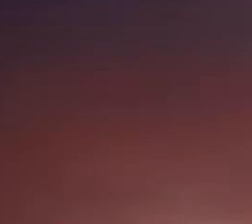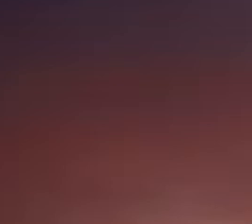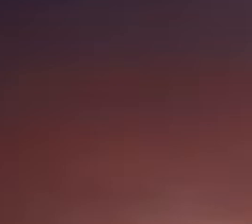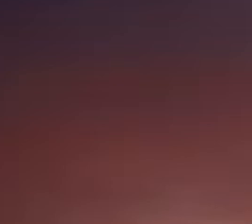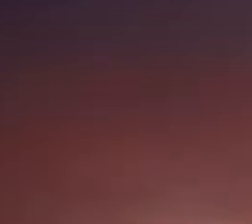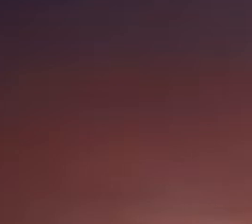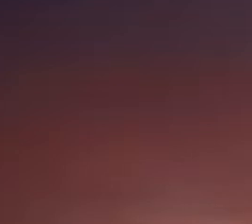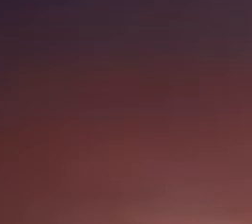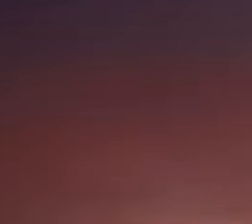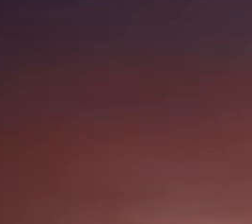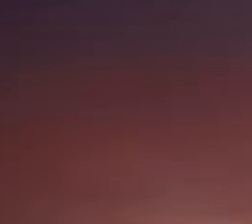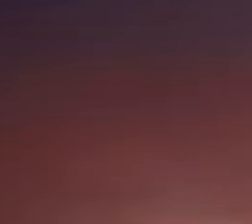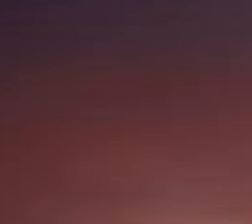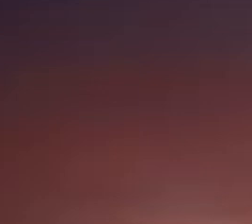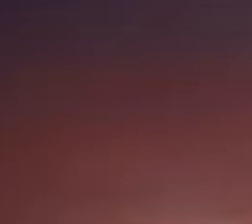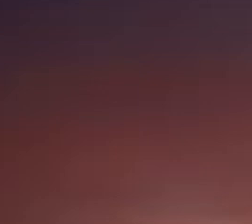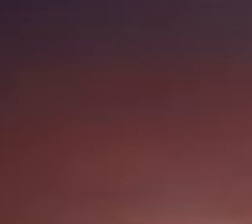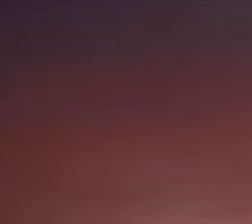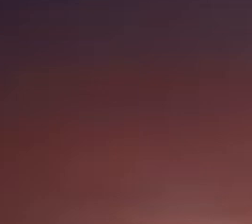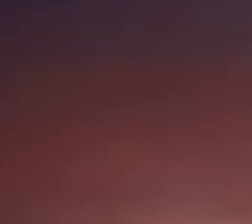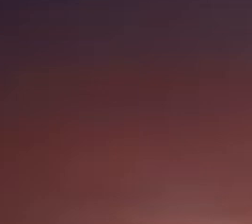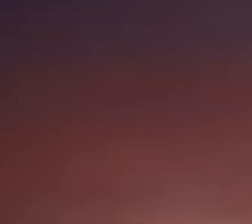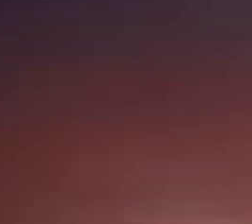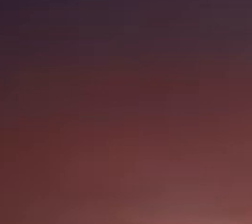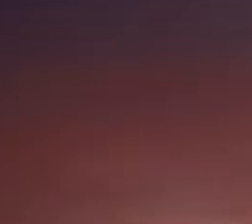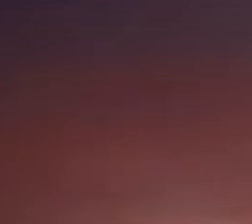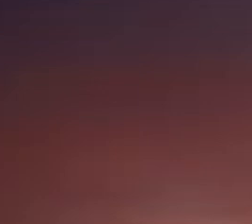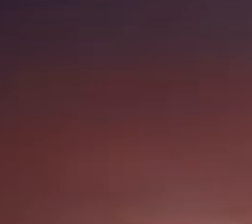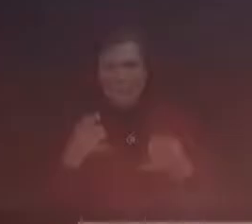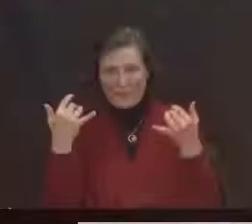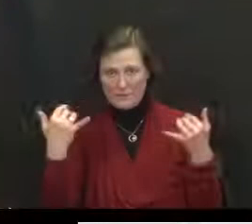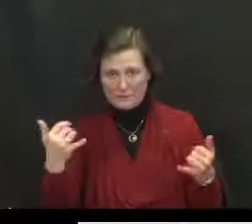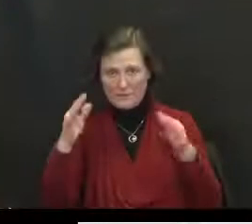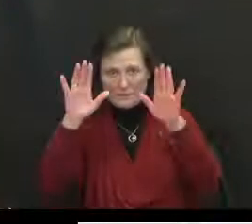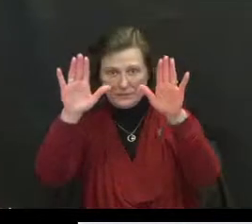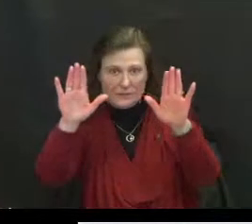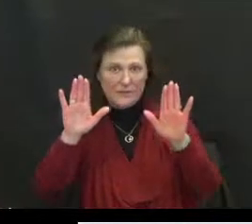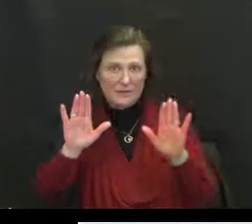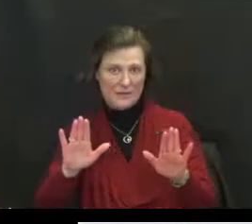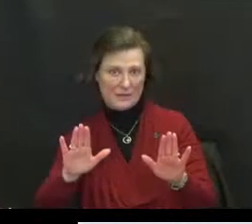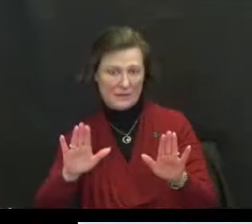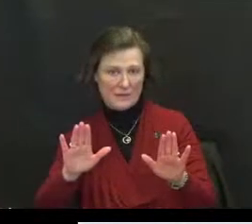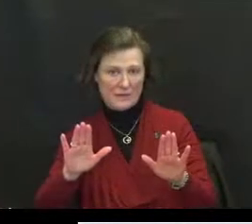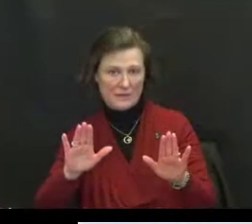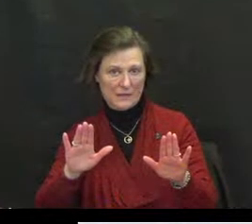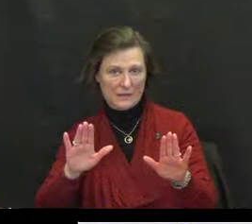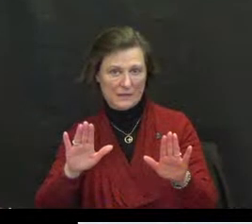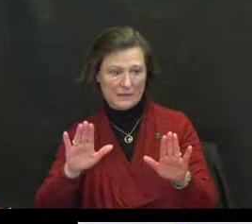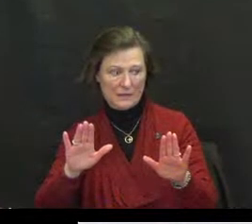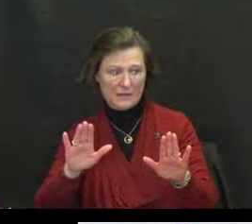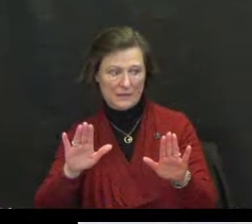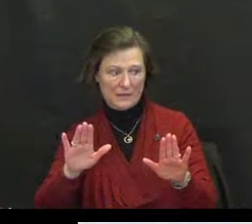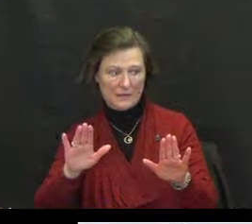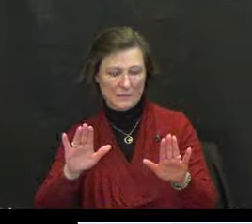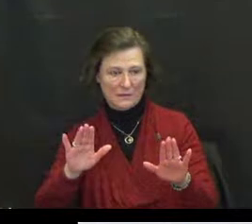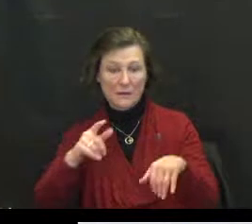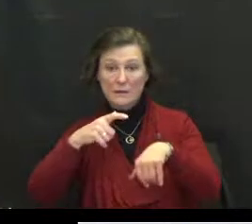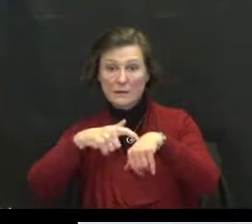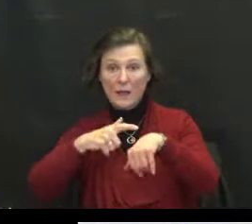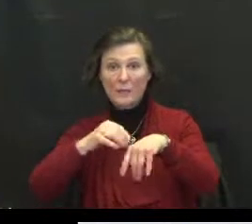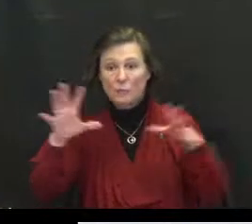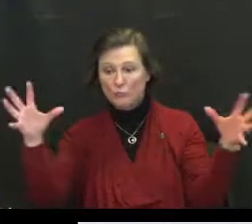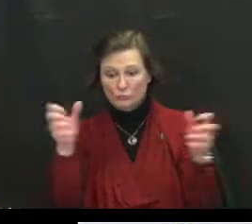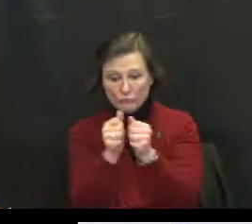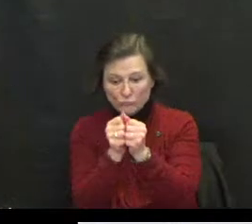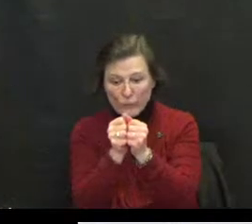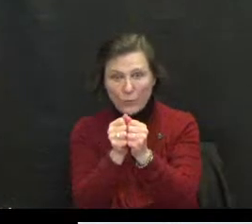Compassionate Connections is happening this Sunday, a time to get together